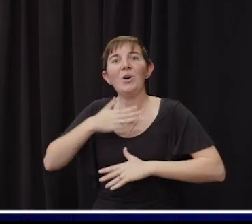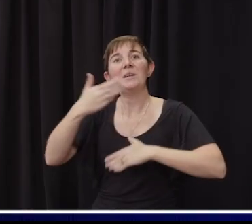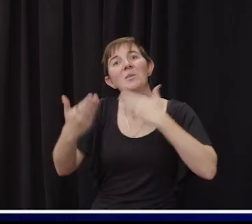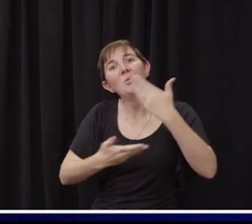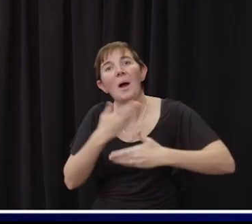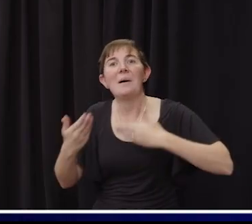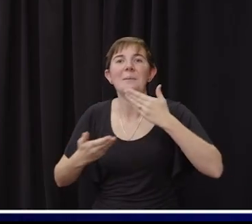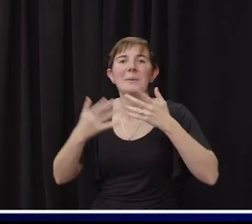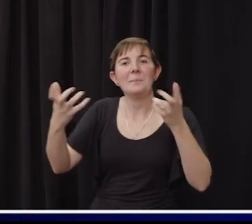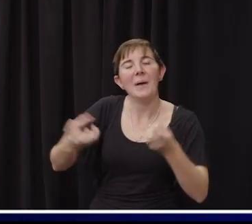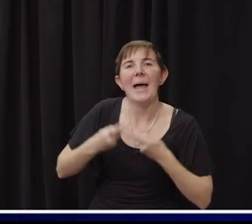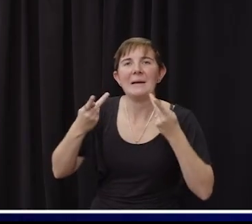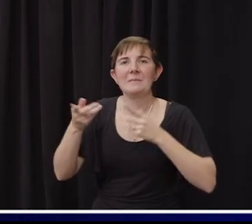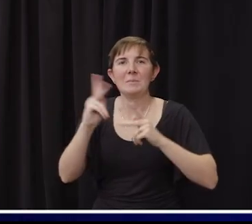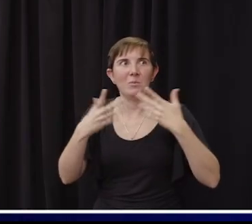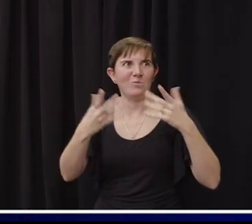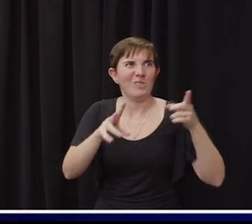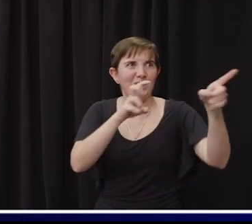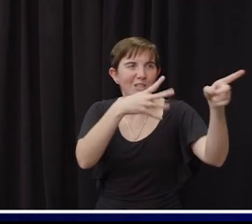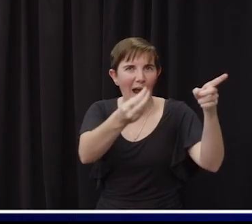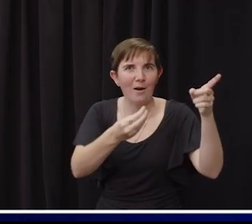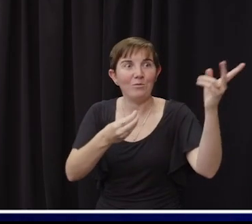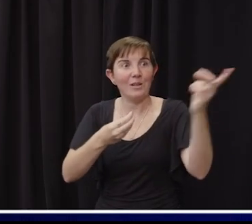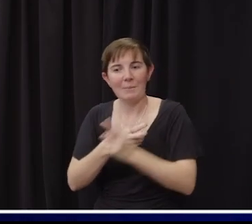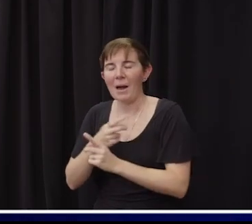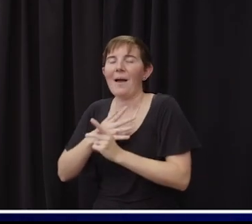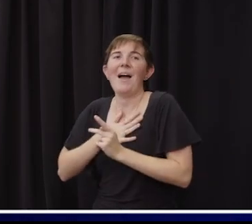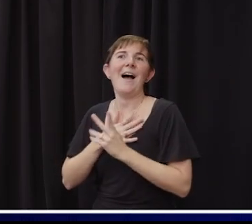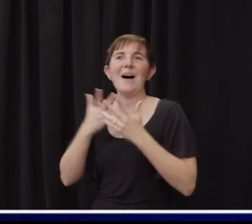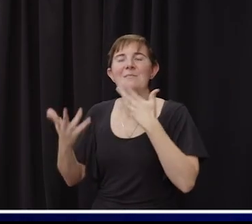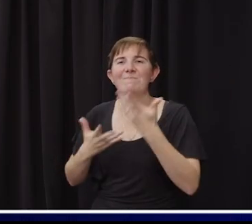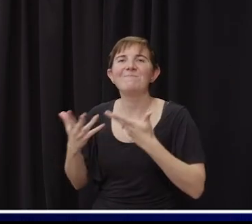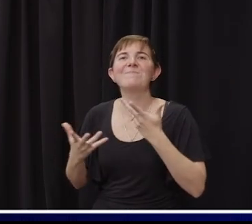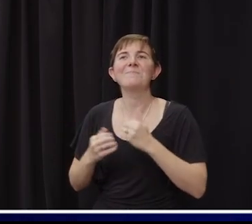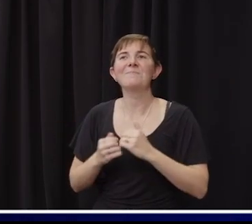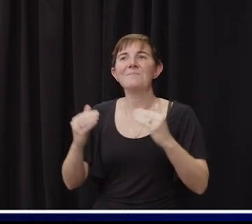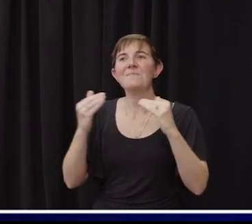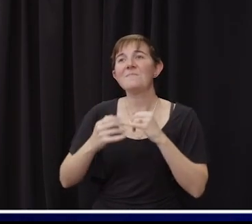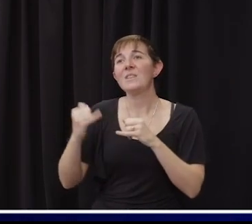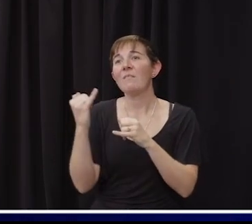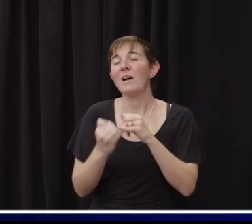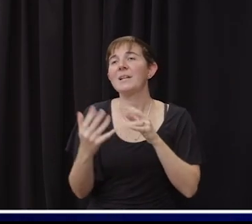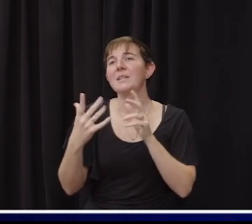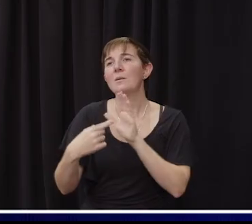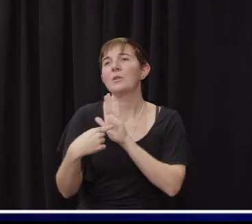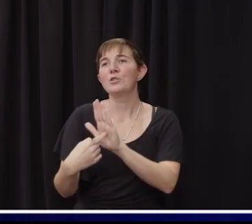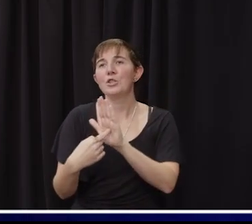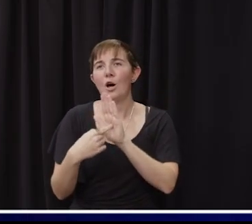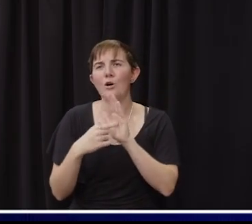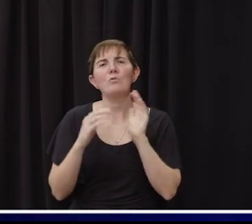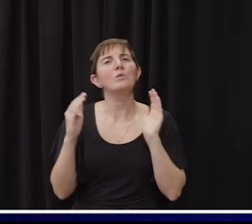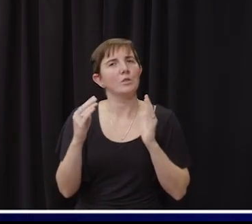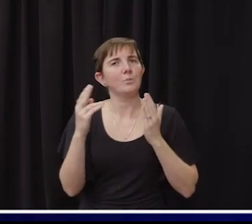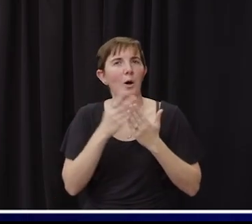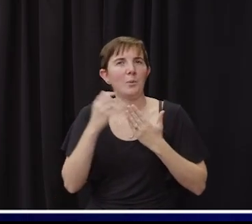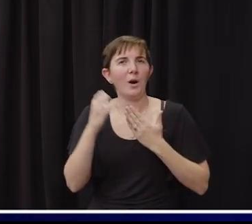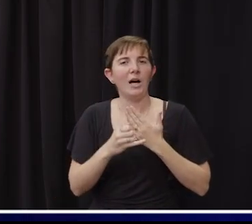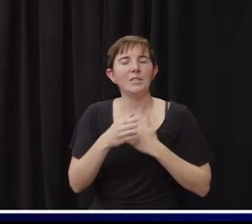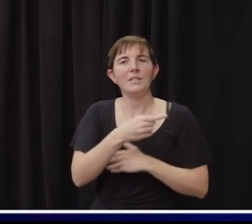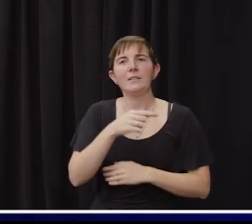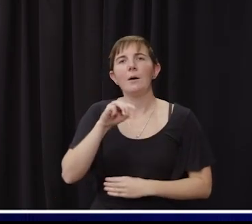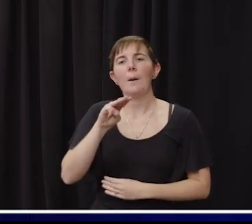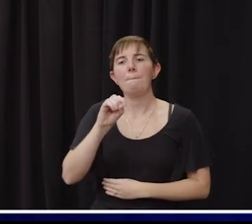back of the people that went on the mission. And then finally, just want to show a small project. This is